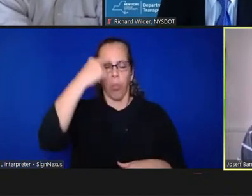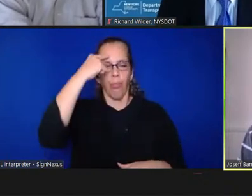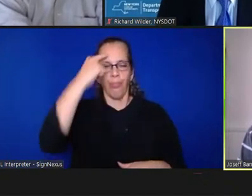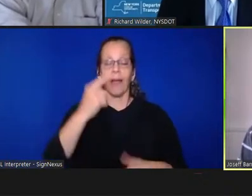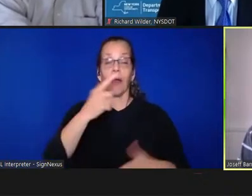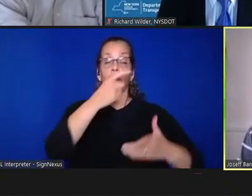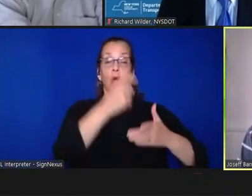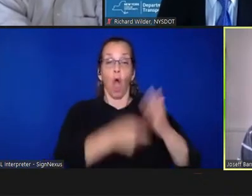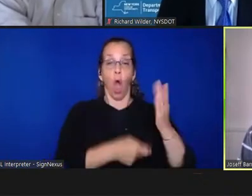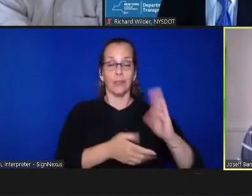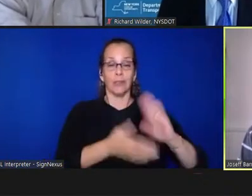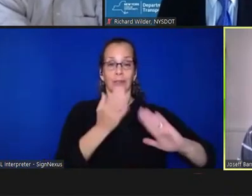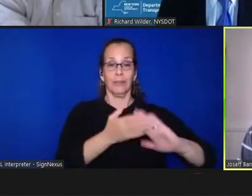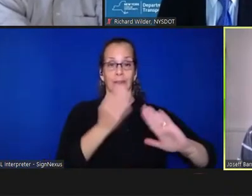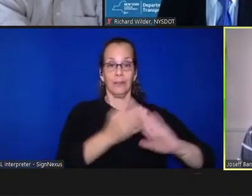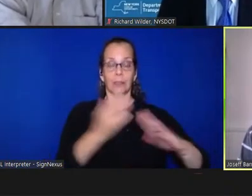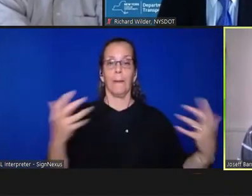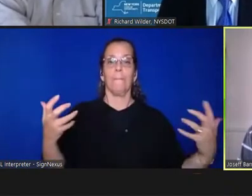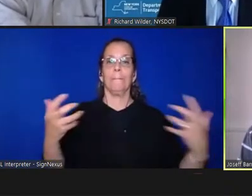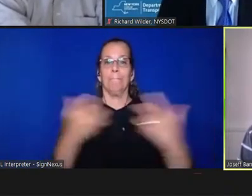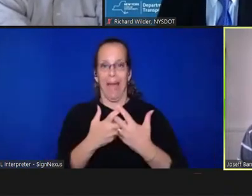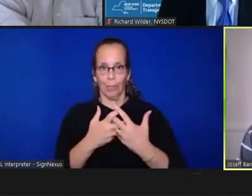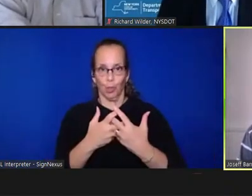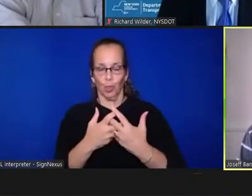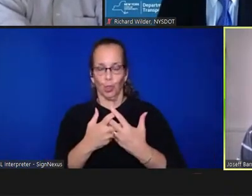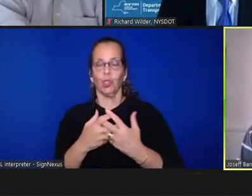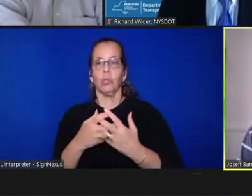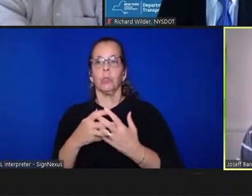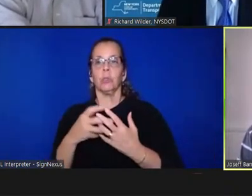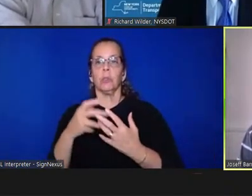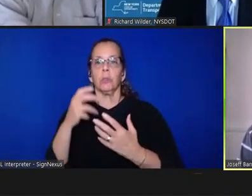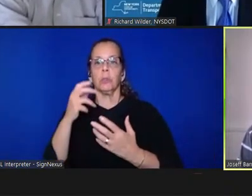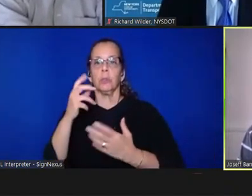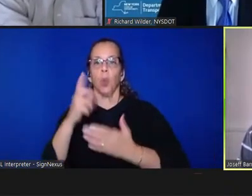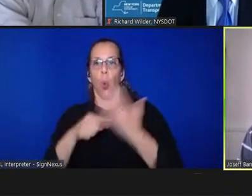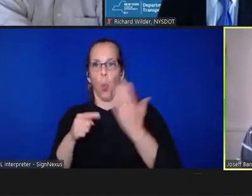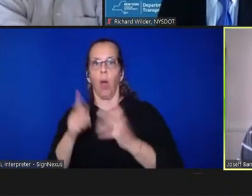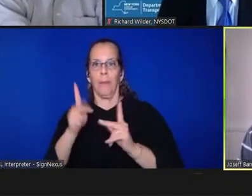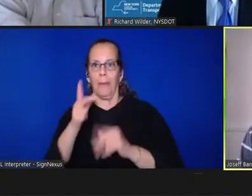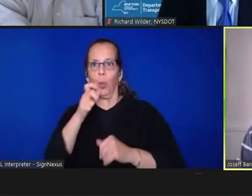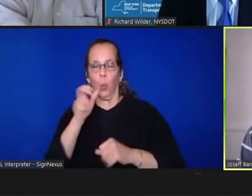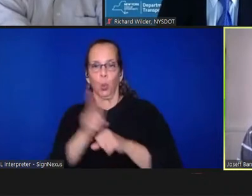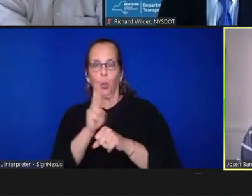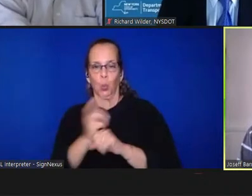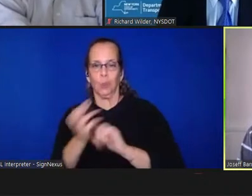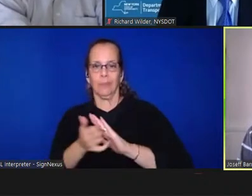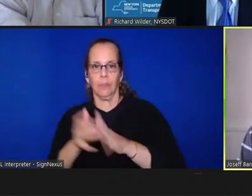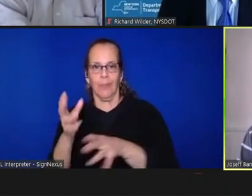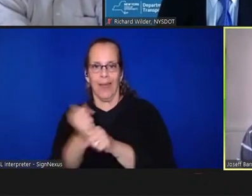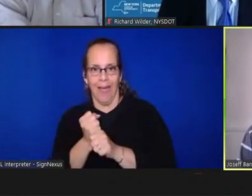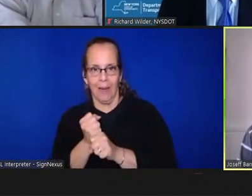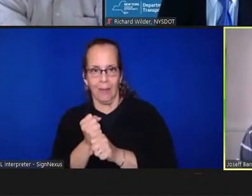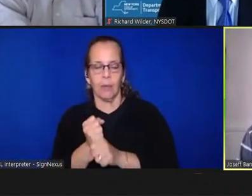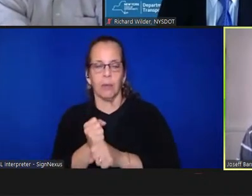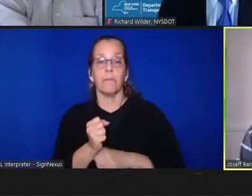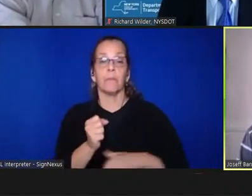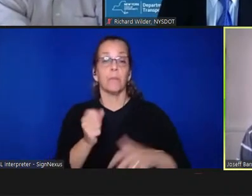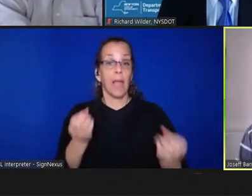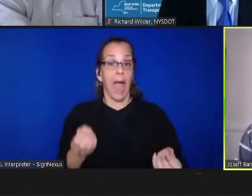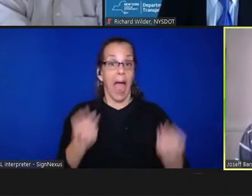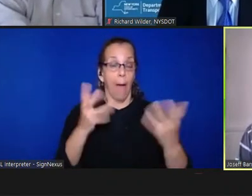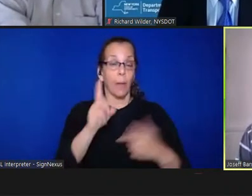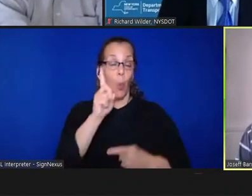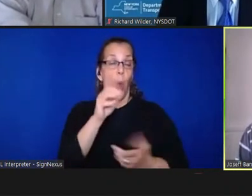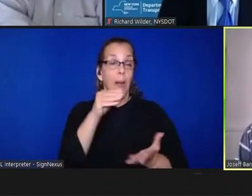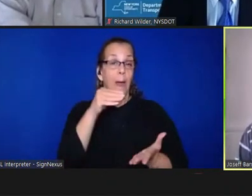matches the service that many everyday patrons get congestion pricing I believe is supposed to raise about a billion dollars a year how much of that